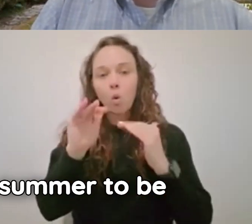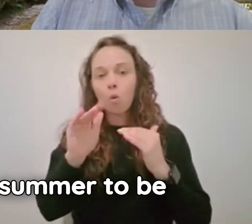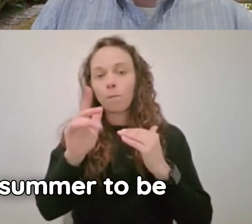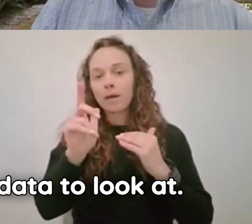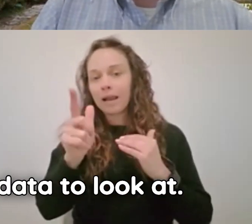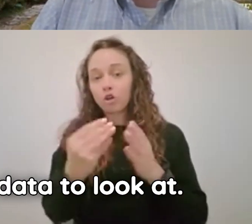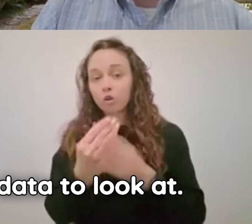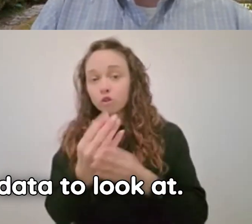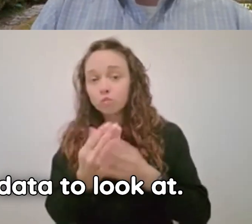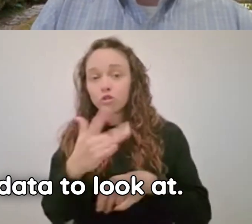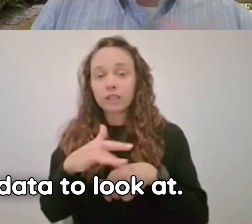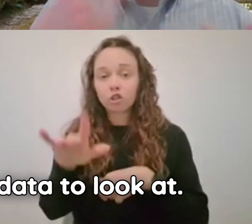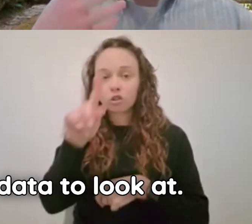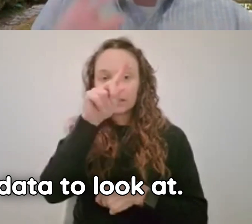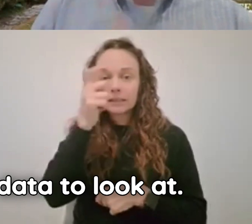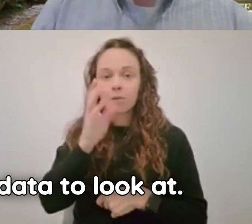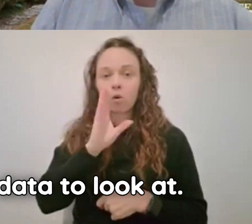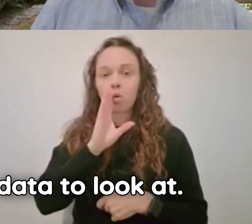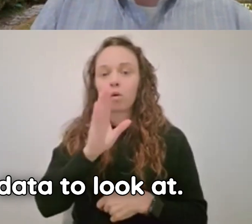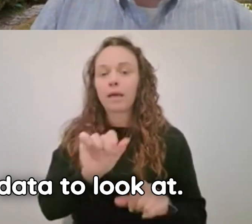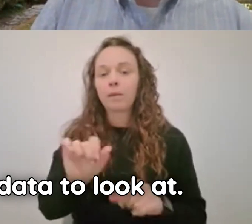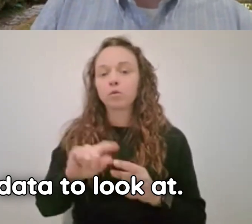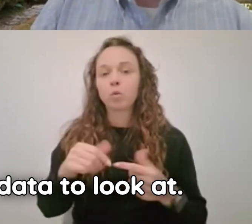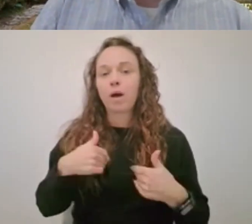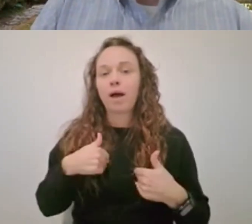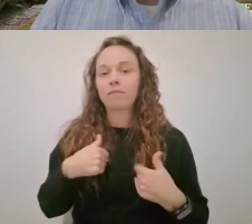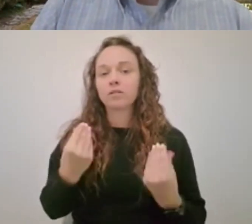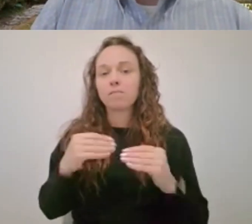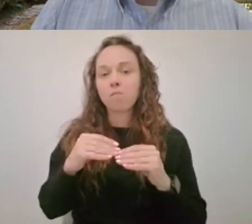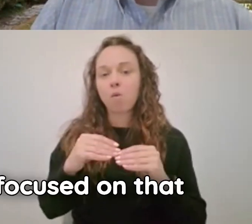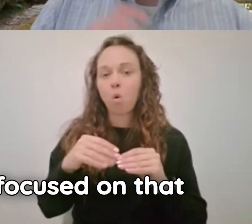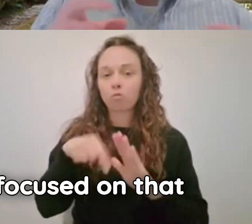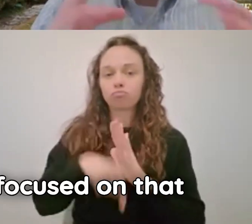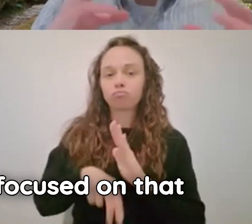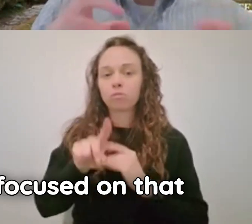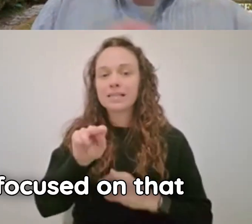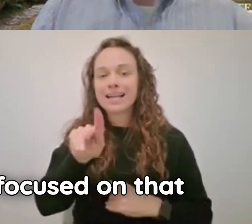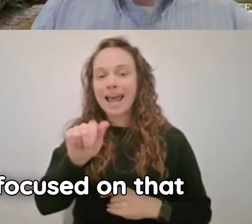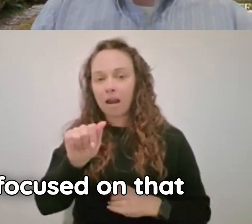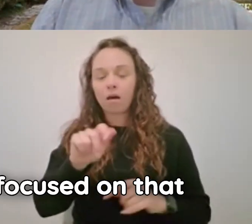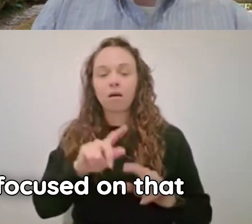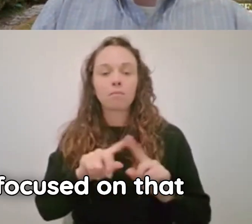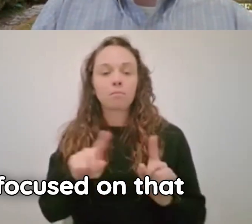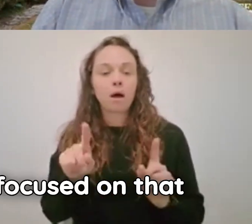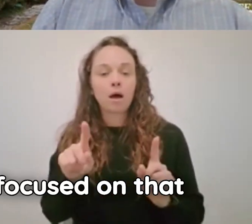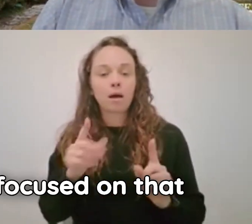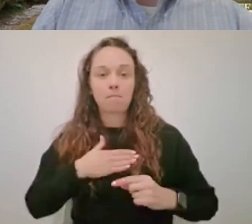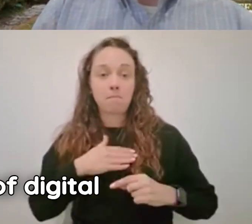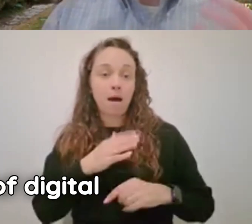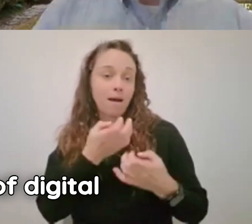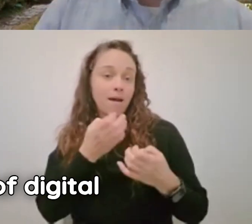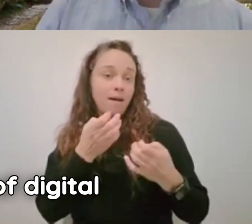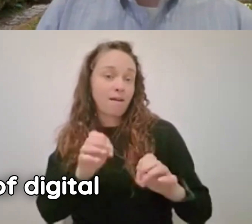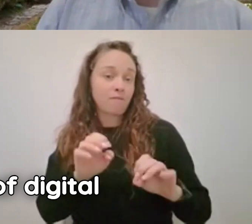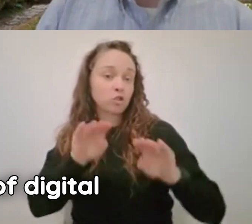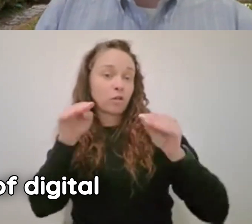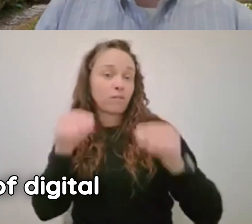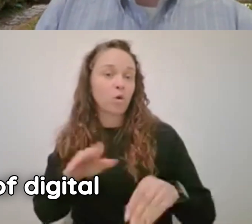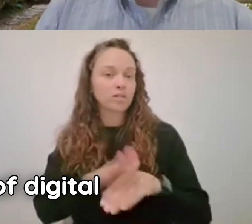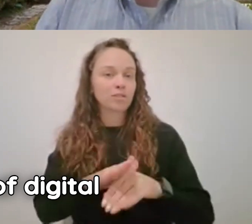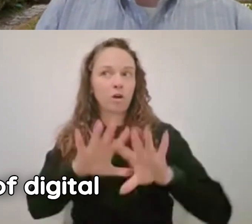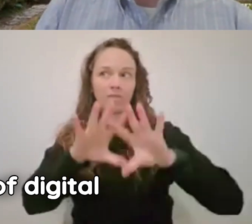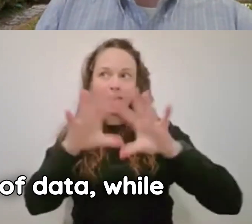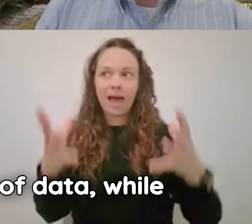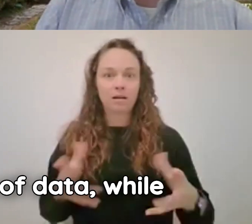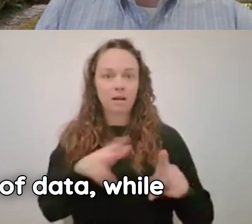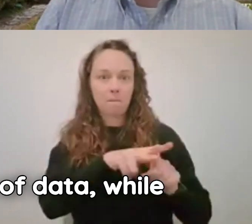early summer to be able to have some harder data to look at. But my efforts have been focused on that institutionalization